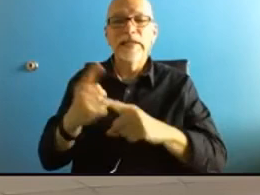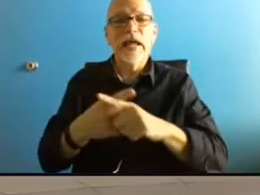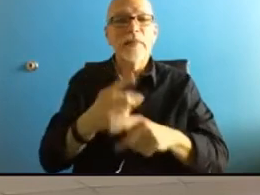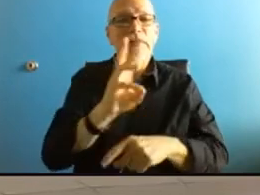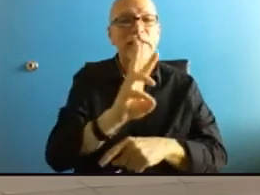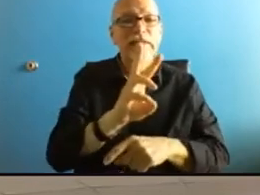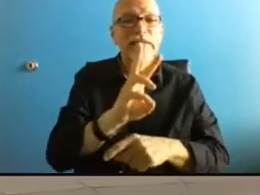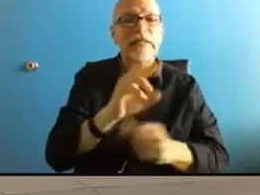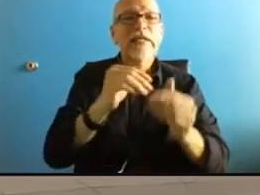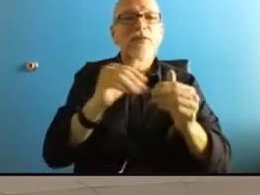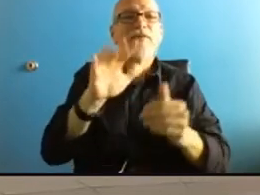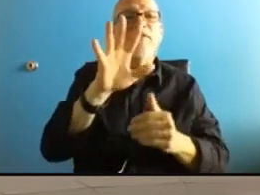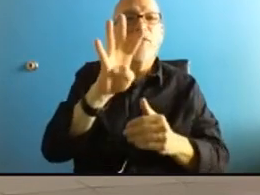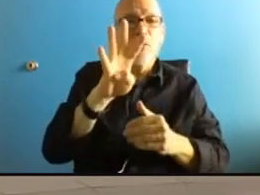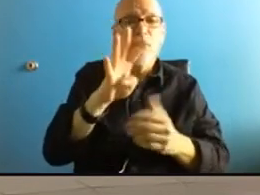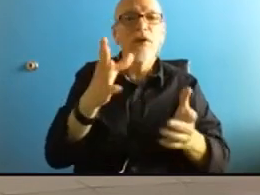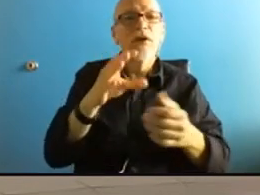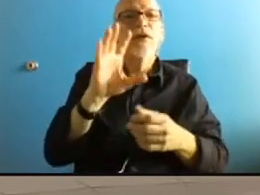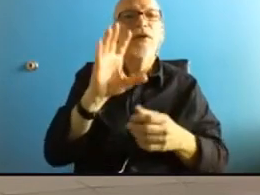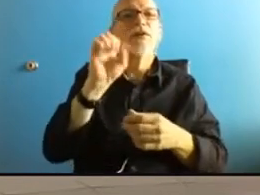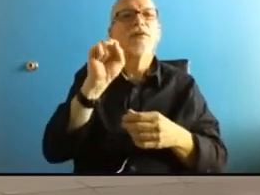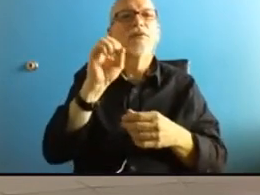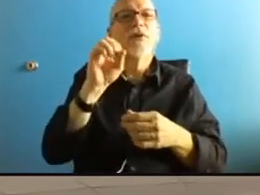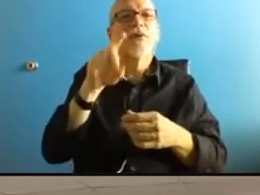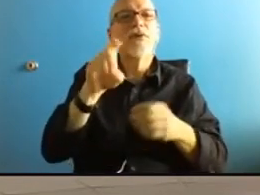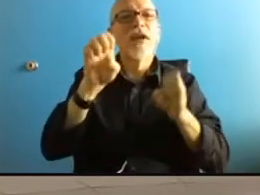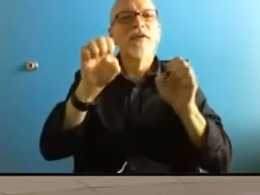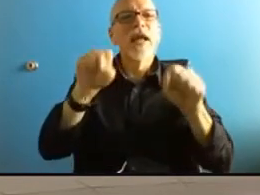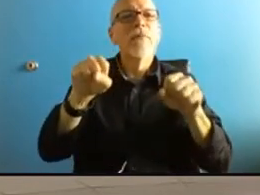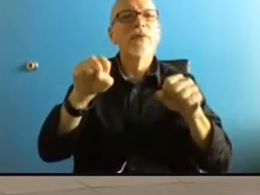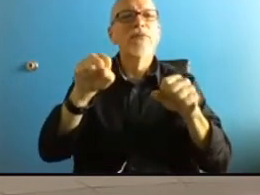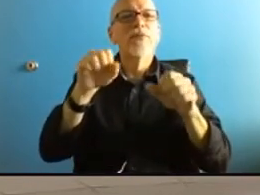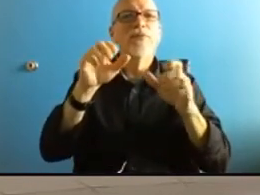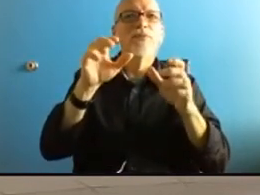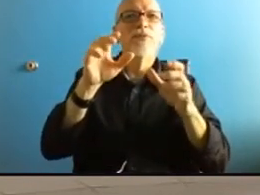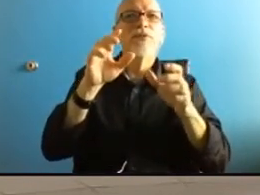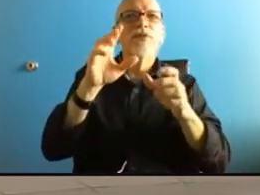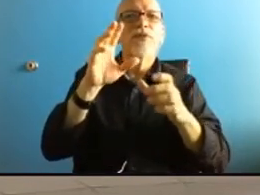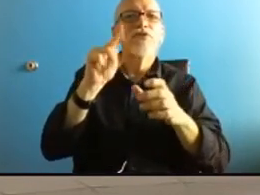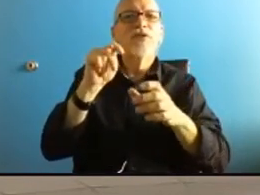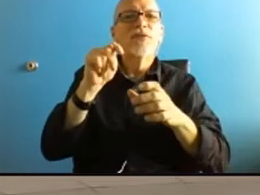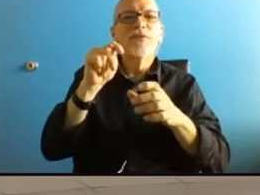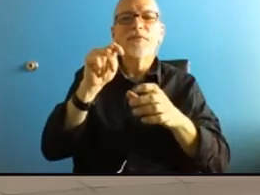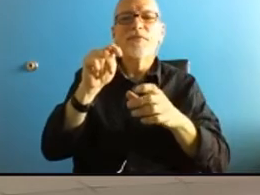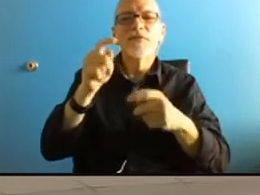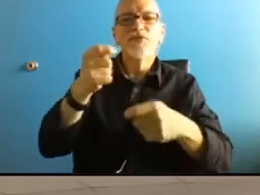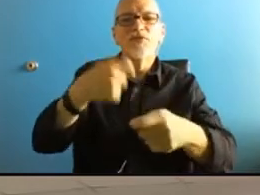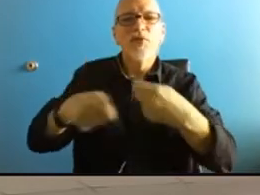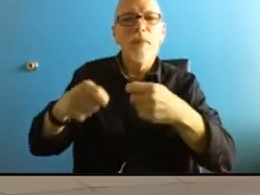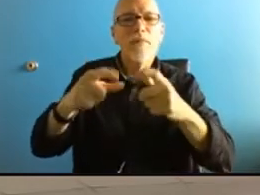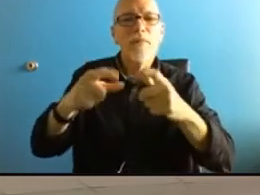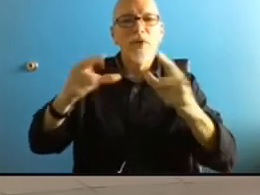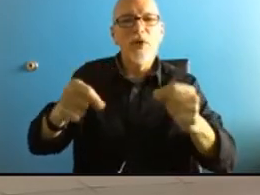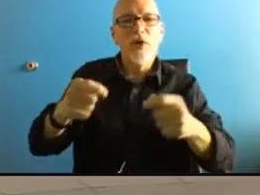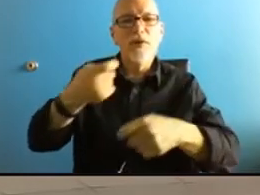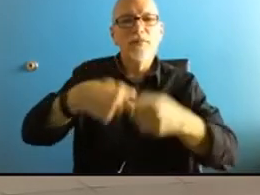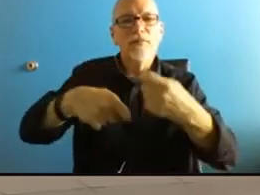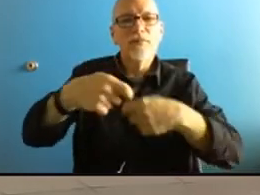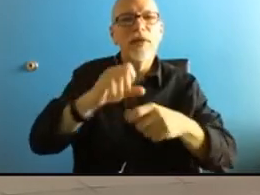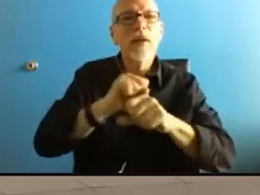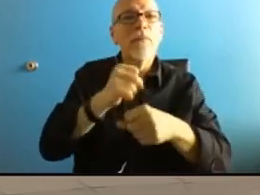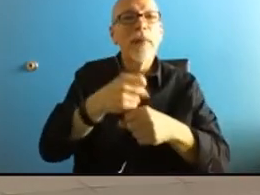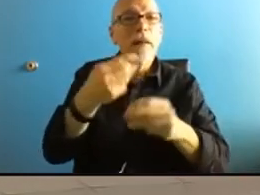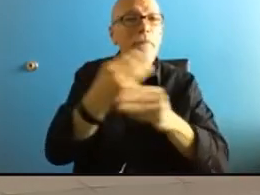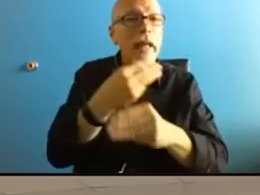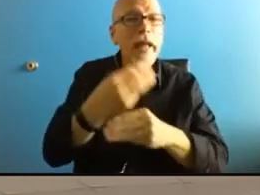equals 54. So being able to, just simply swap out some cards and make them addition activities,